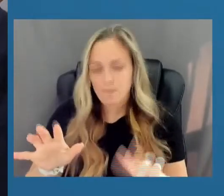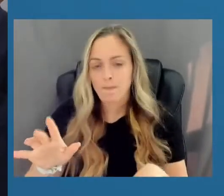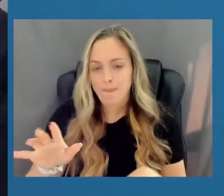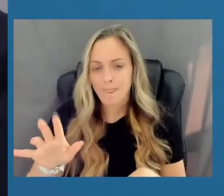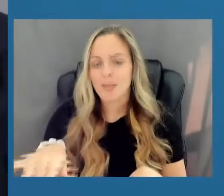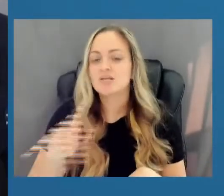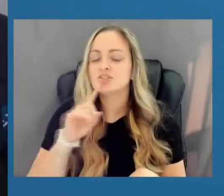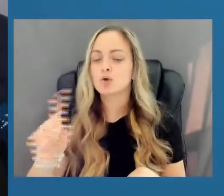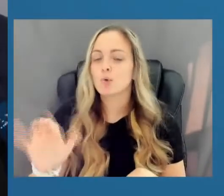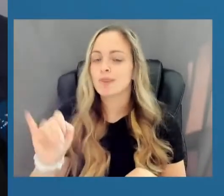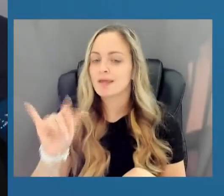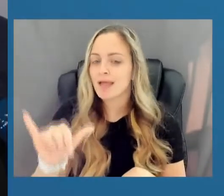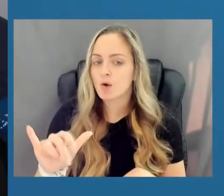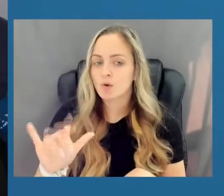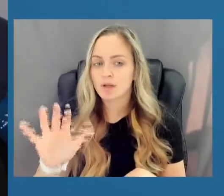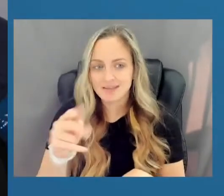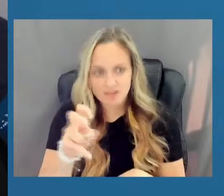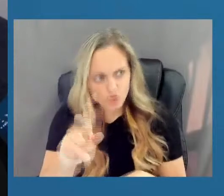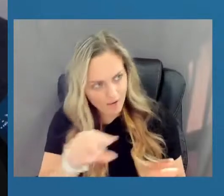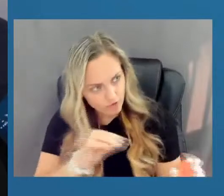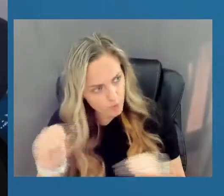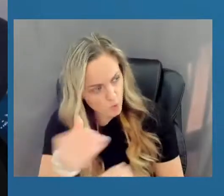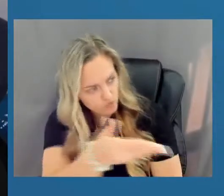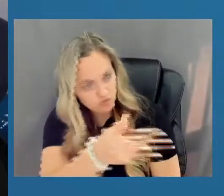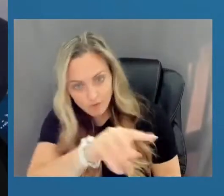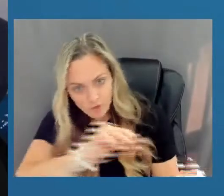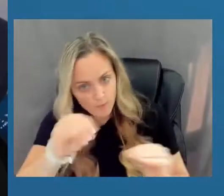county executive. You got to move, Governor. No, okay.